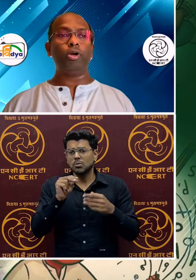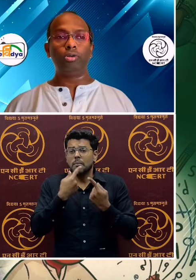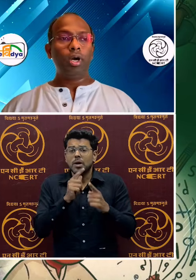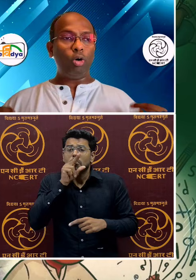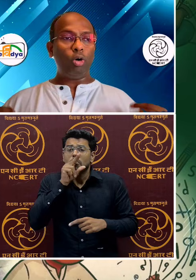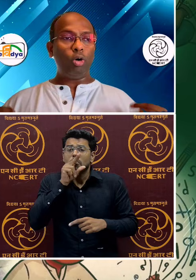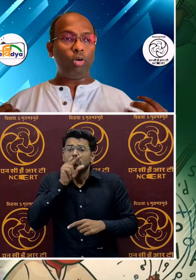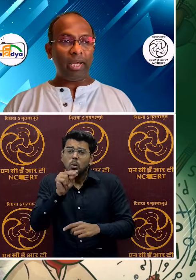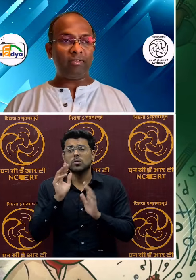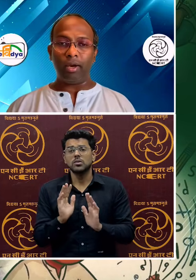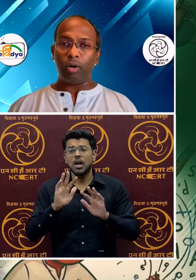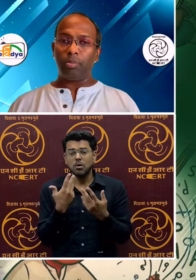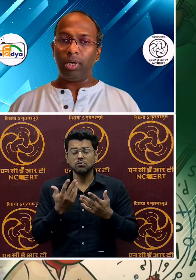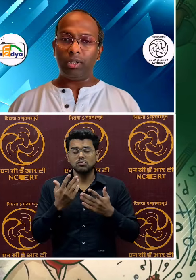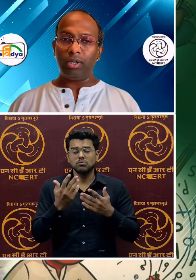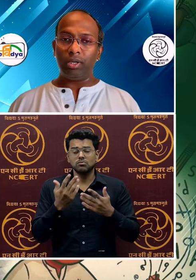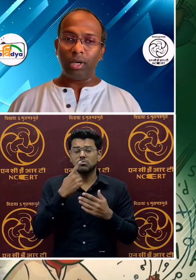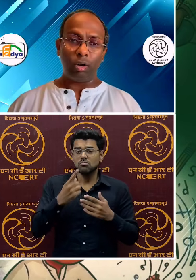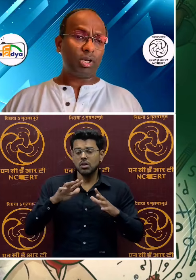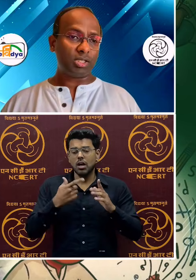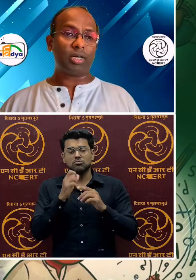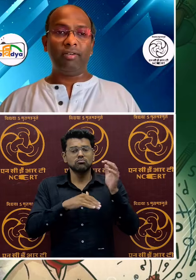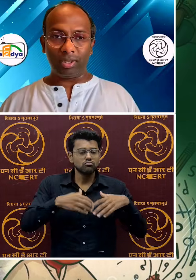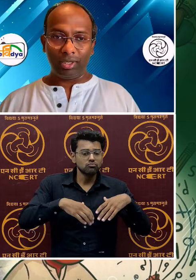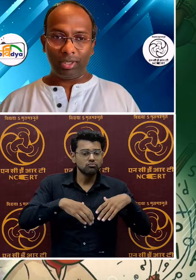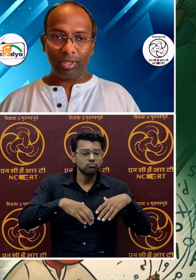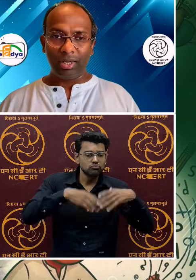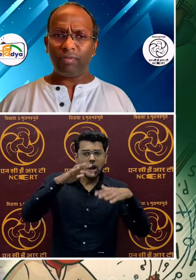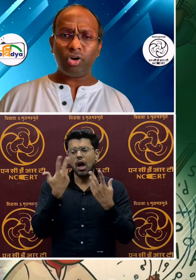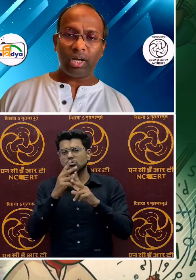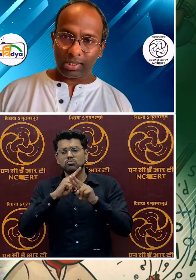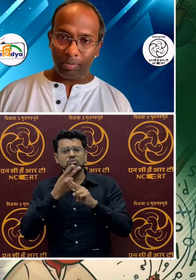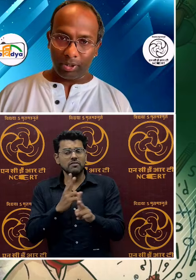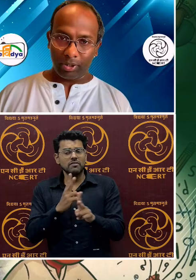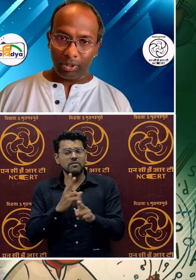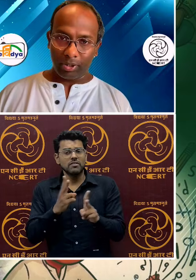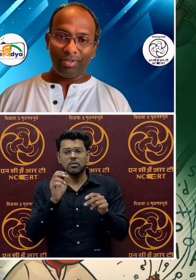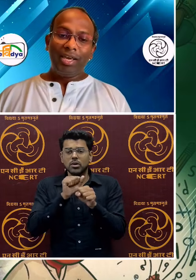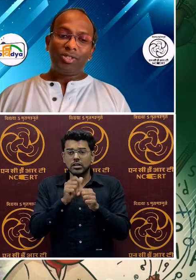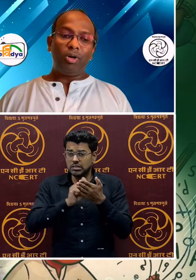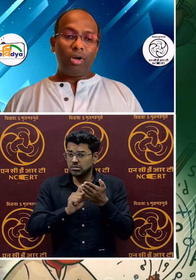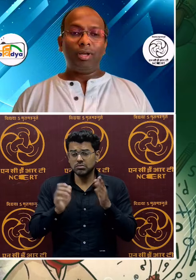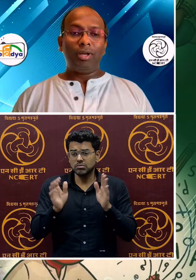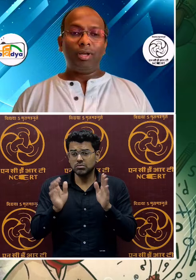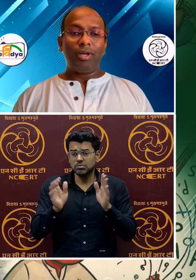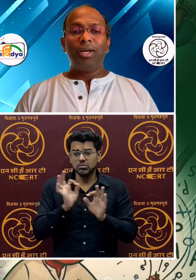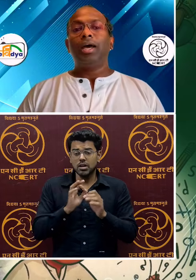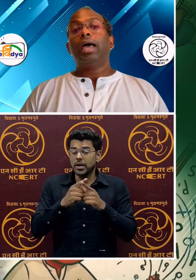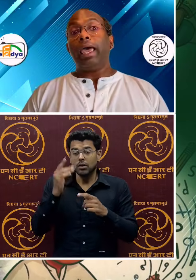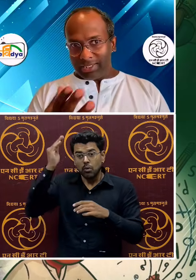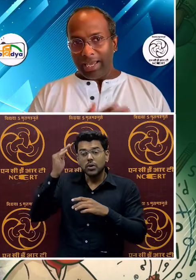knew how to make fire, how to build, how to Yeah. construct, and everything. There was no written script. And knowledge was passed on